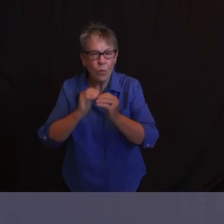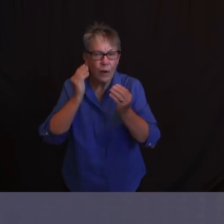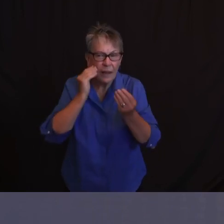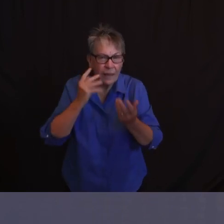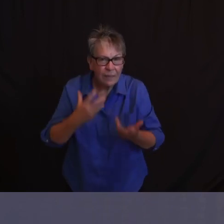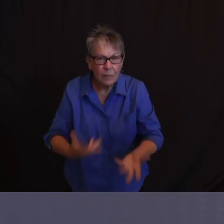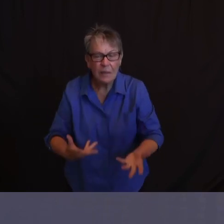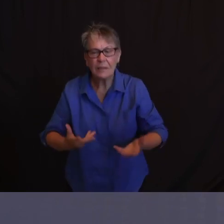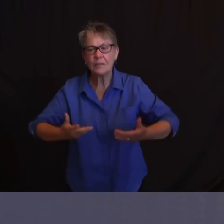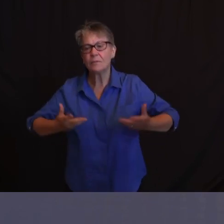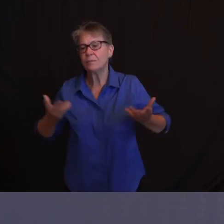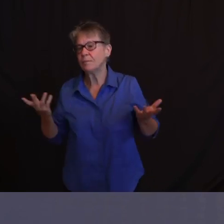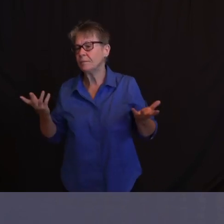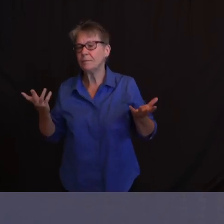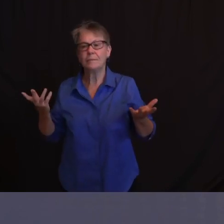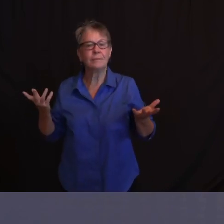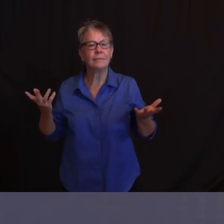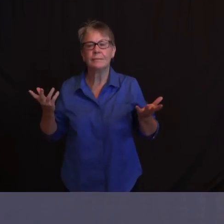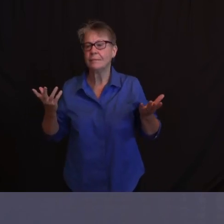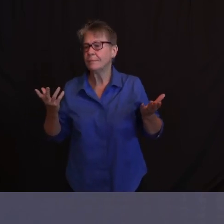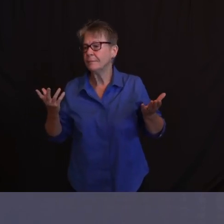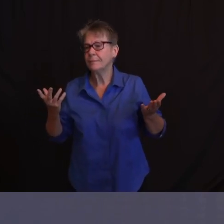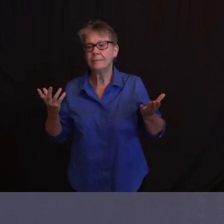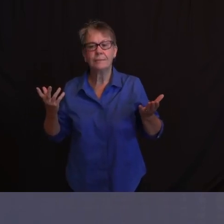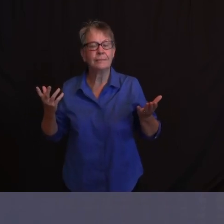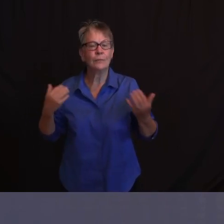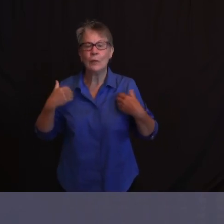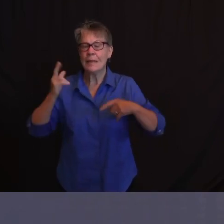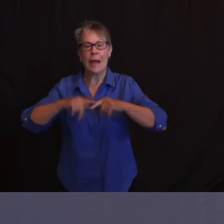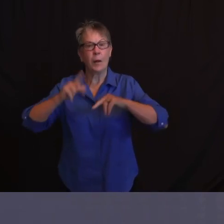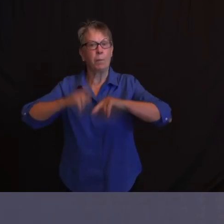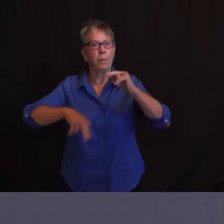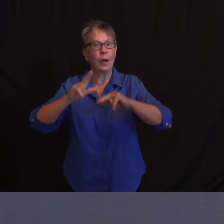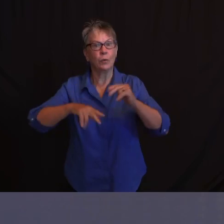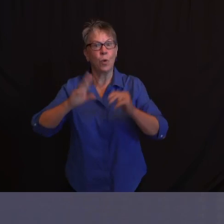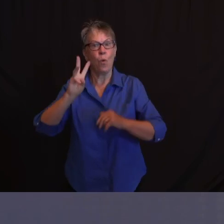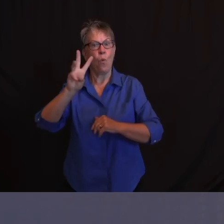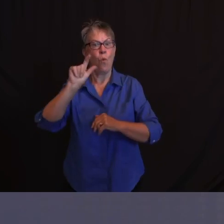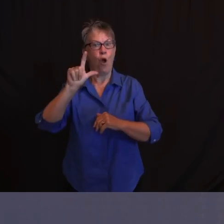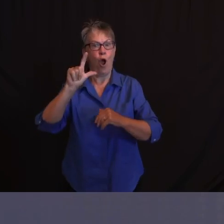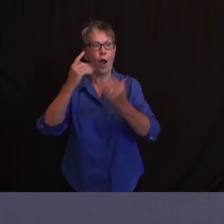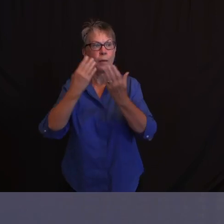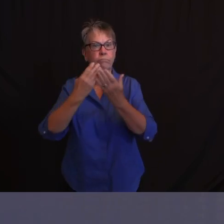do. And so it does make us nervous. We also,